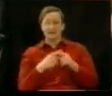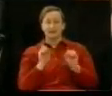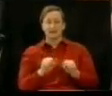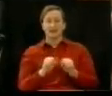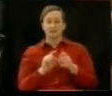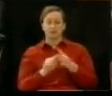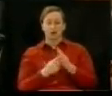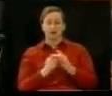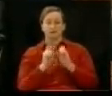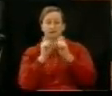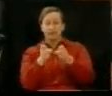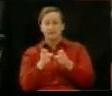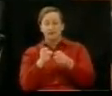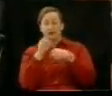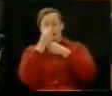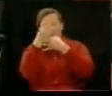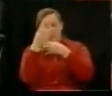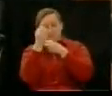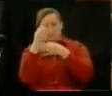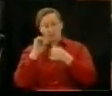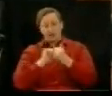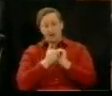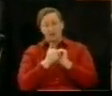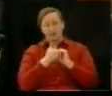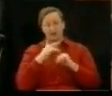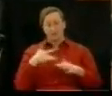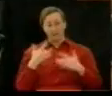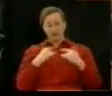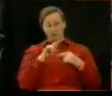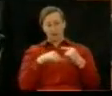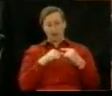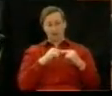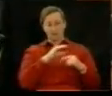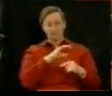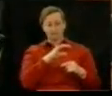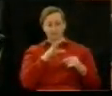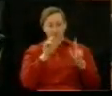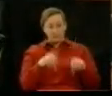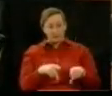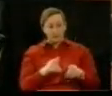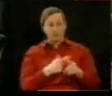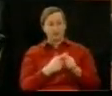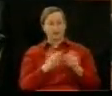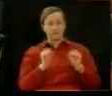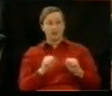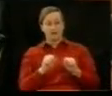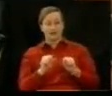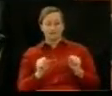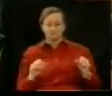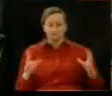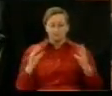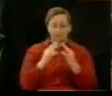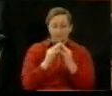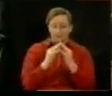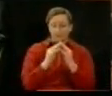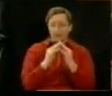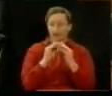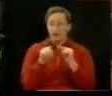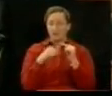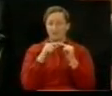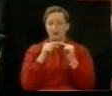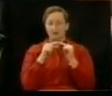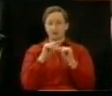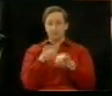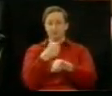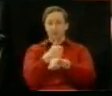information as to how they feel about the different candidates. Then we can get together and make our appointments. So I'm still iffy on